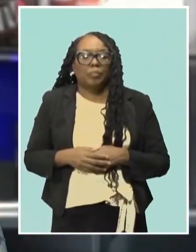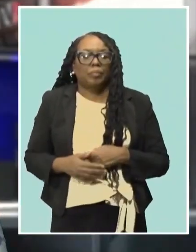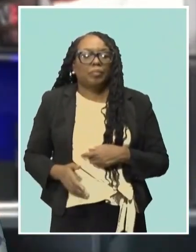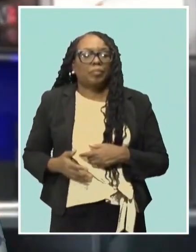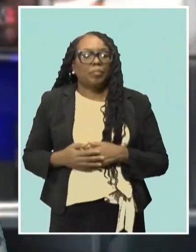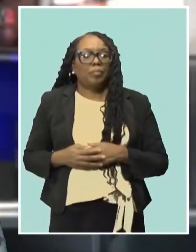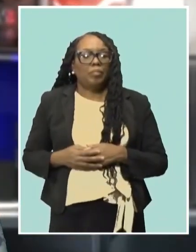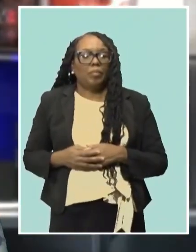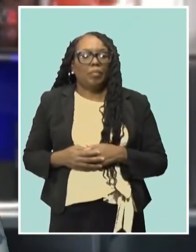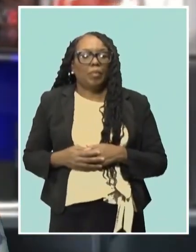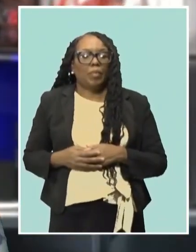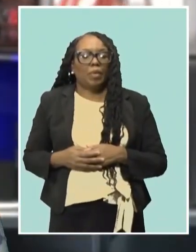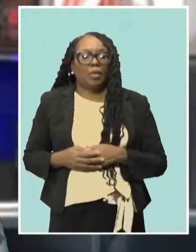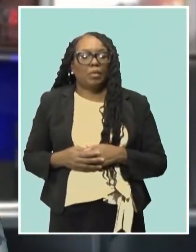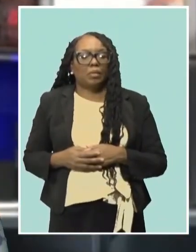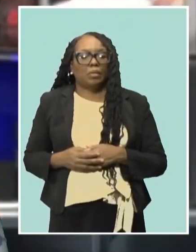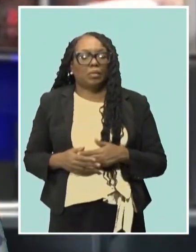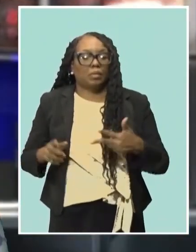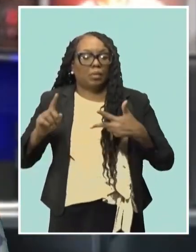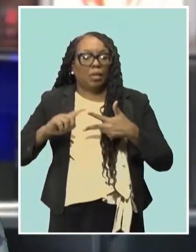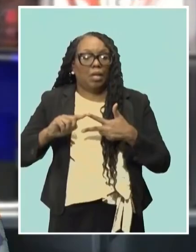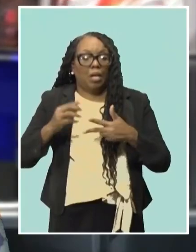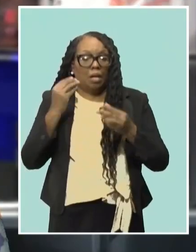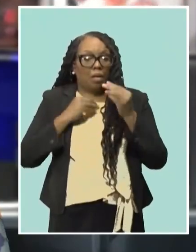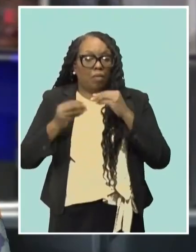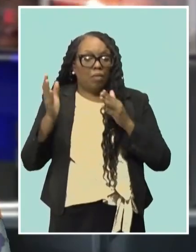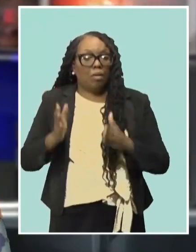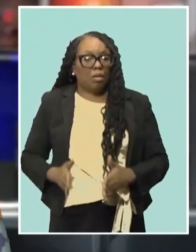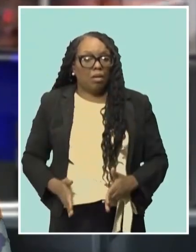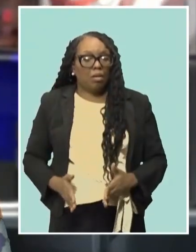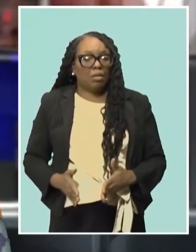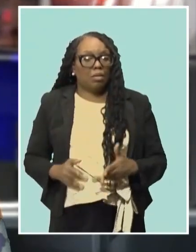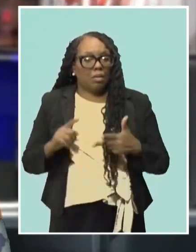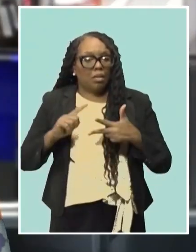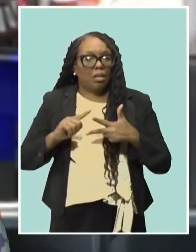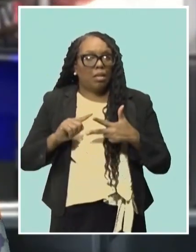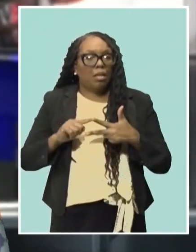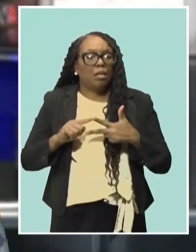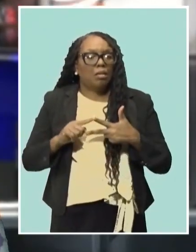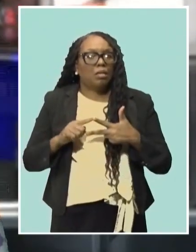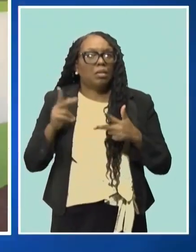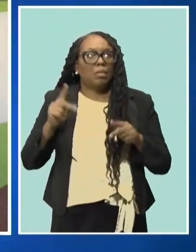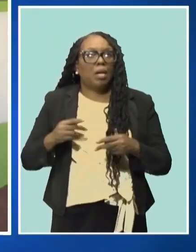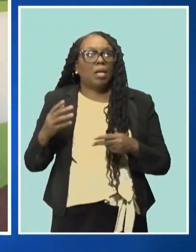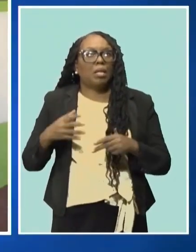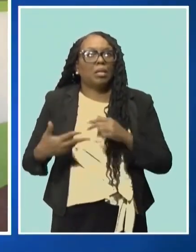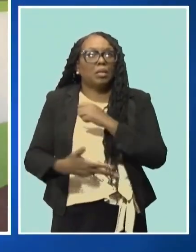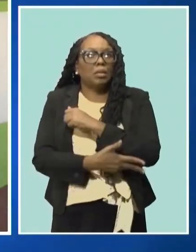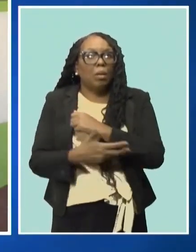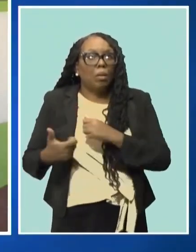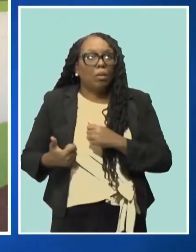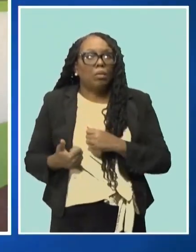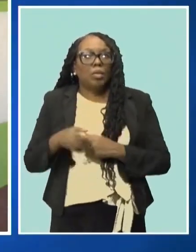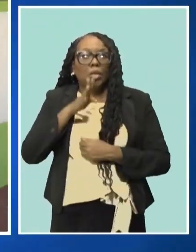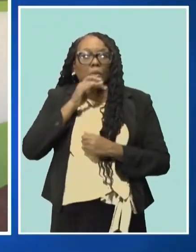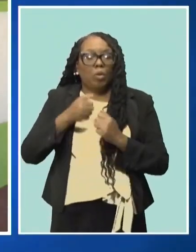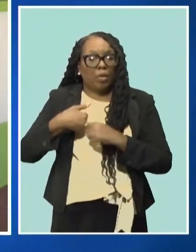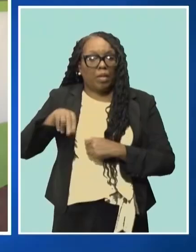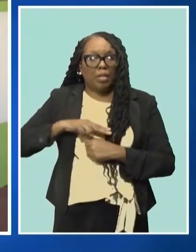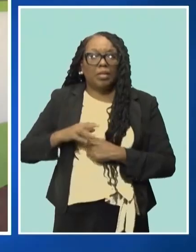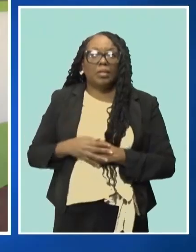did speak with the CBC about the scary situation last Friday. It came through the door, so I'm